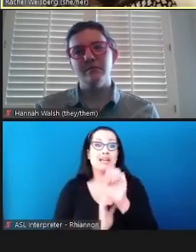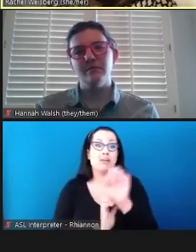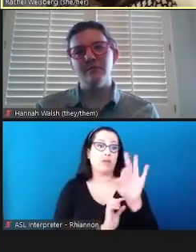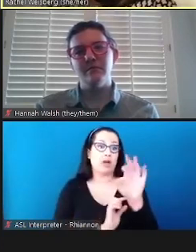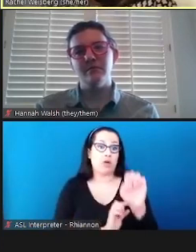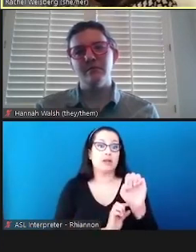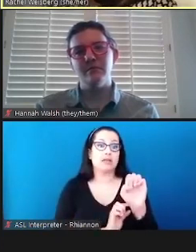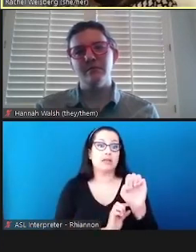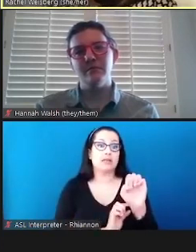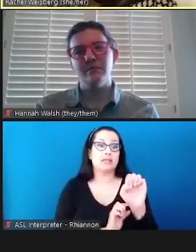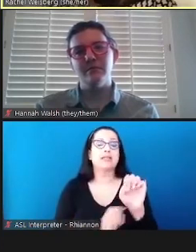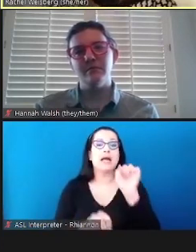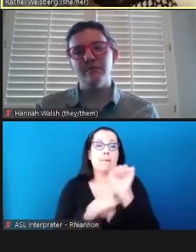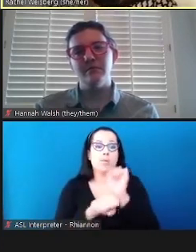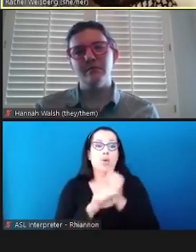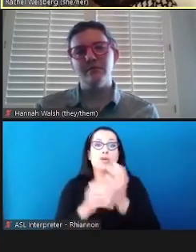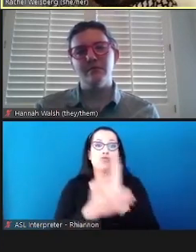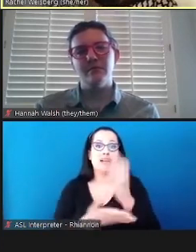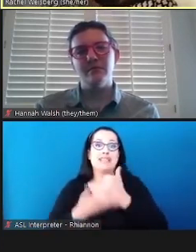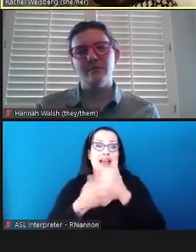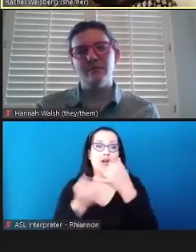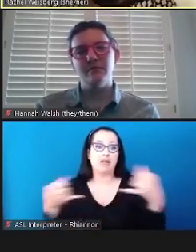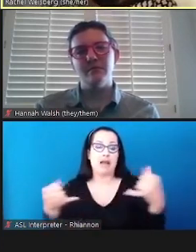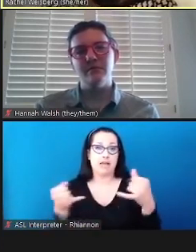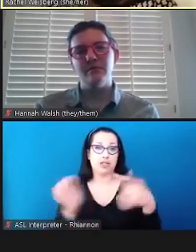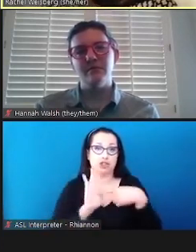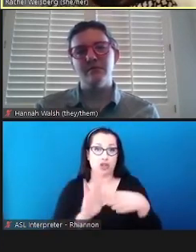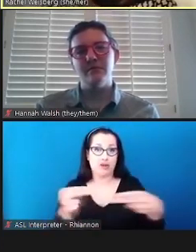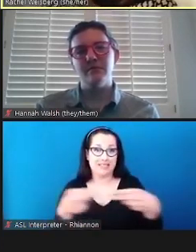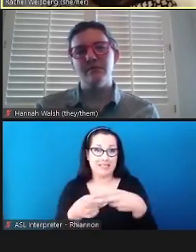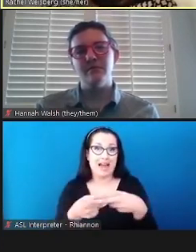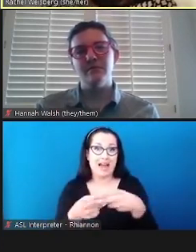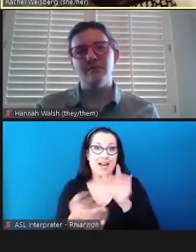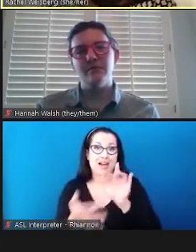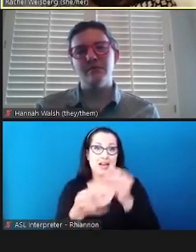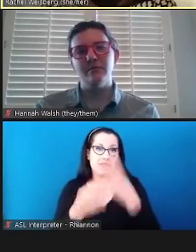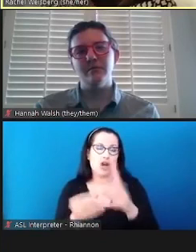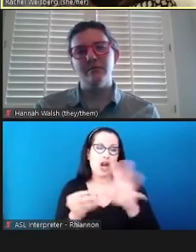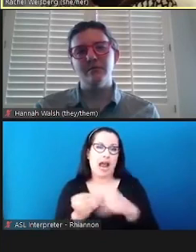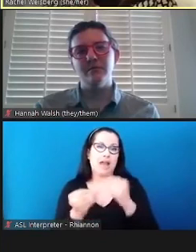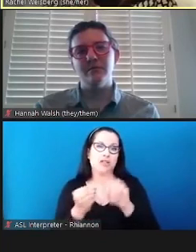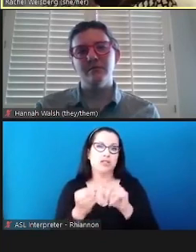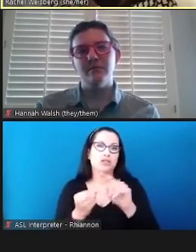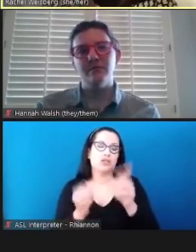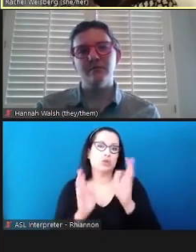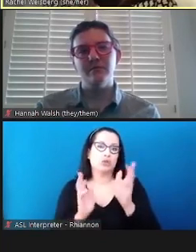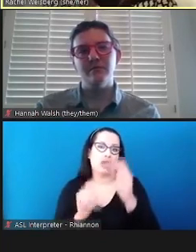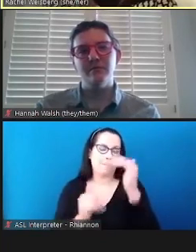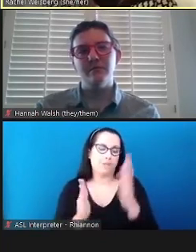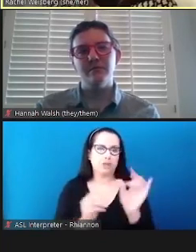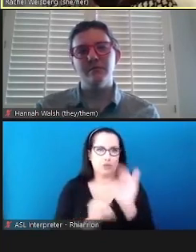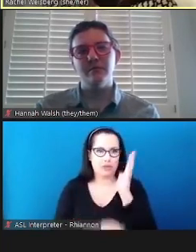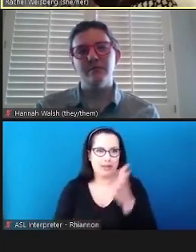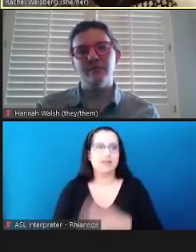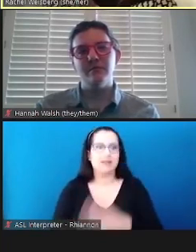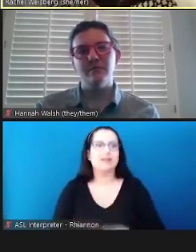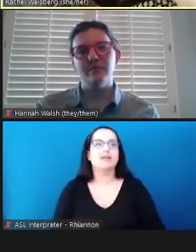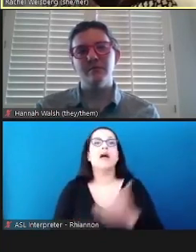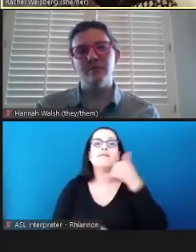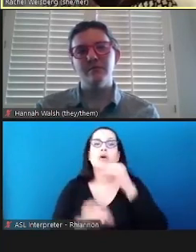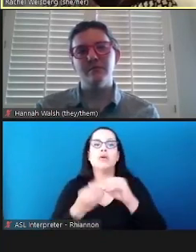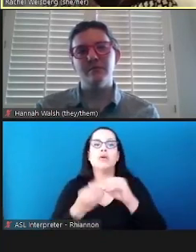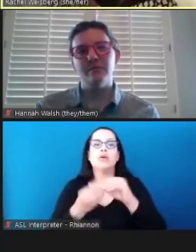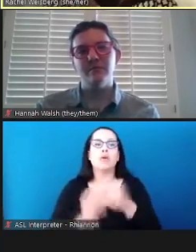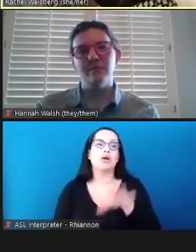Employment Rights Helpline, the contact information is on this slide. We'll also put it in the chat. And our phone number is